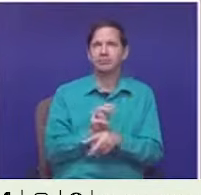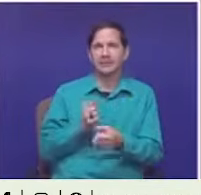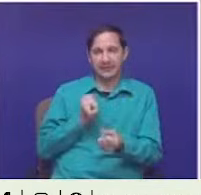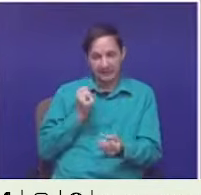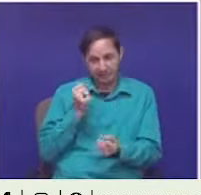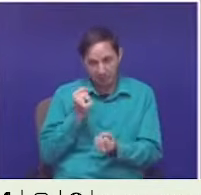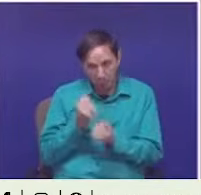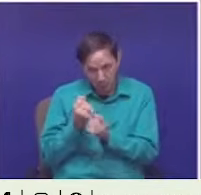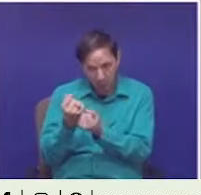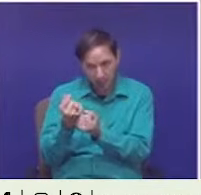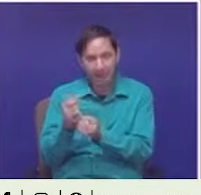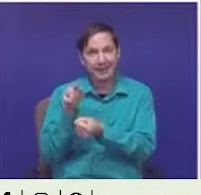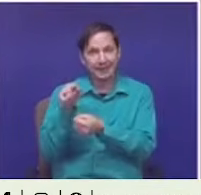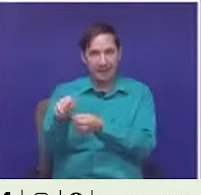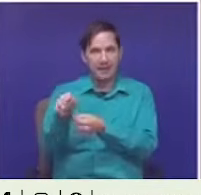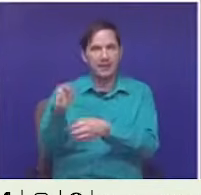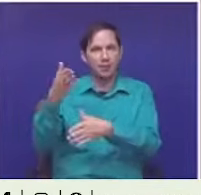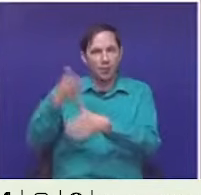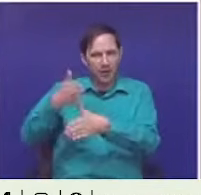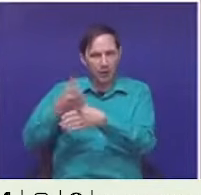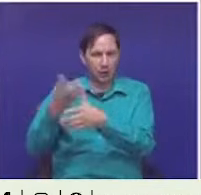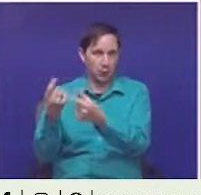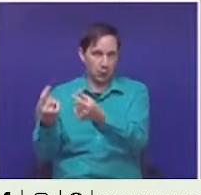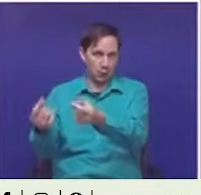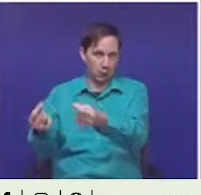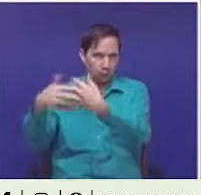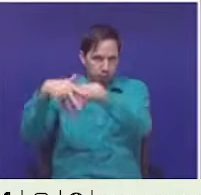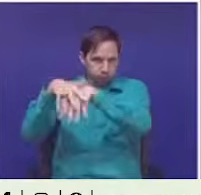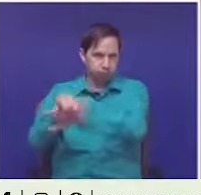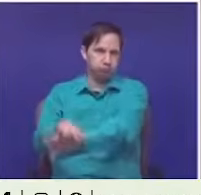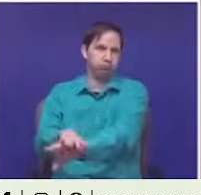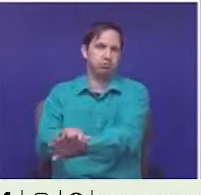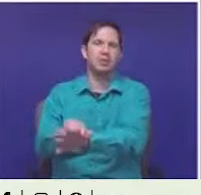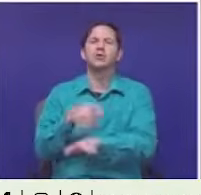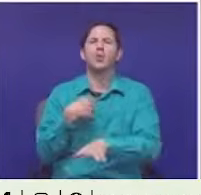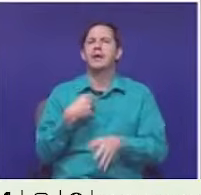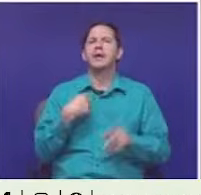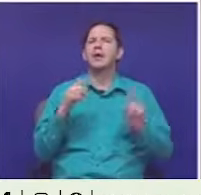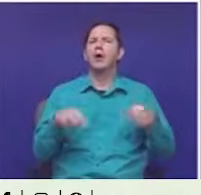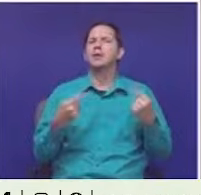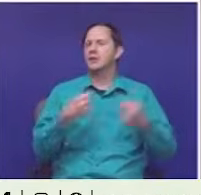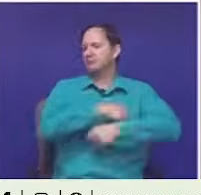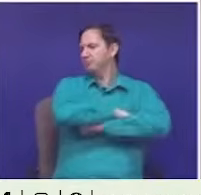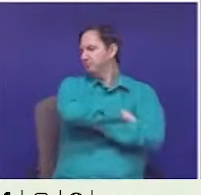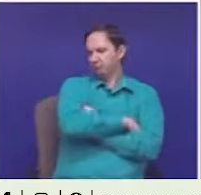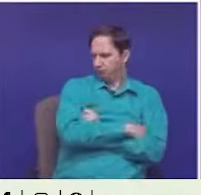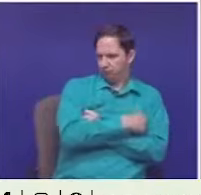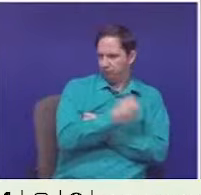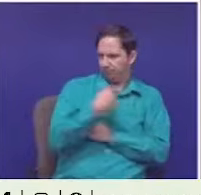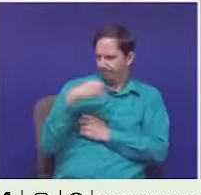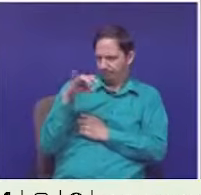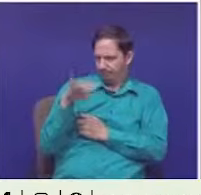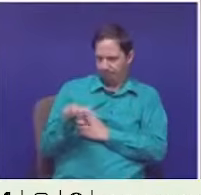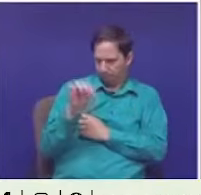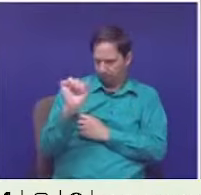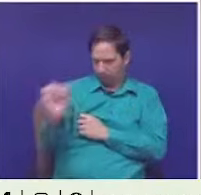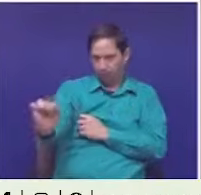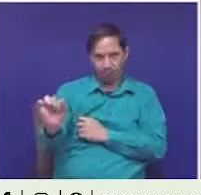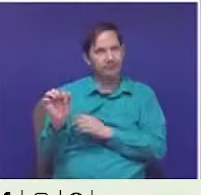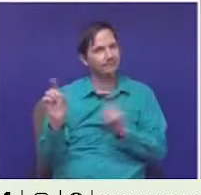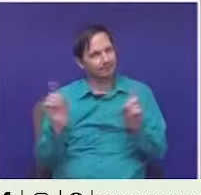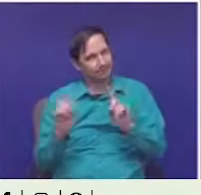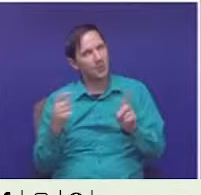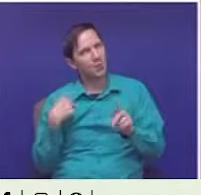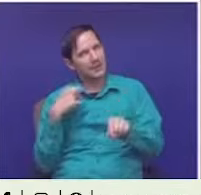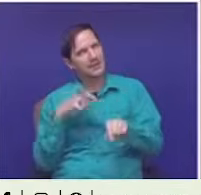support. So we don't just simply hold our hands and say it's not our responsibility. We have to support provinces. We have to go and do oversight and